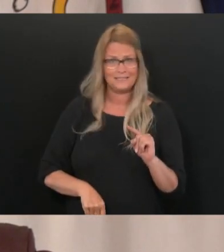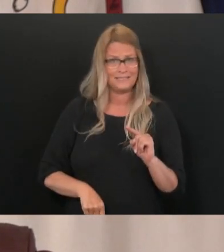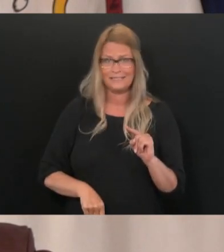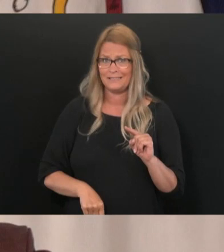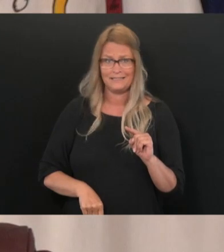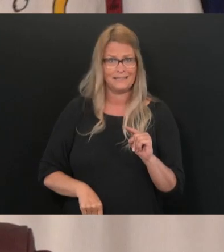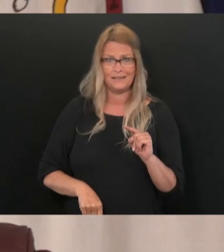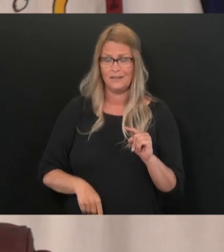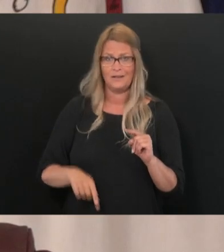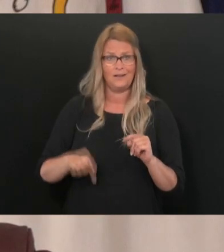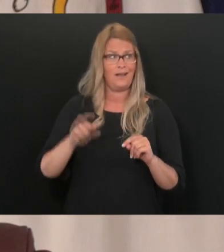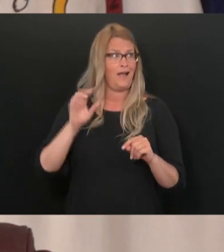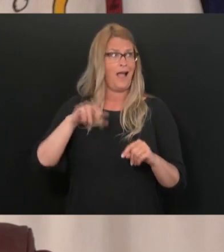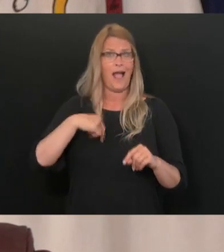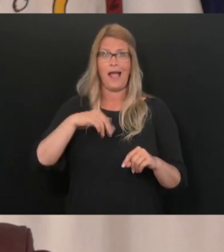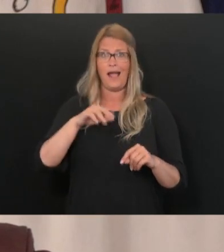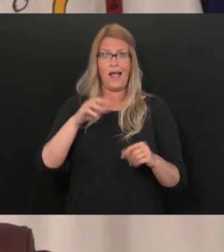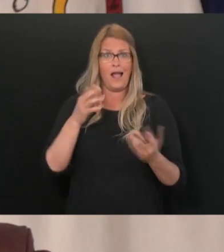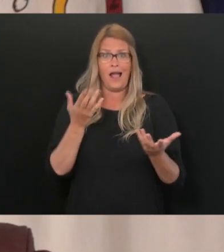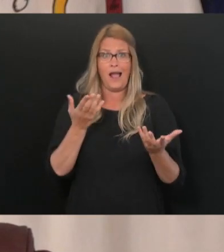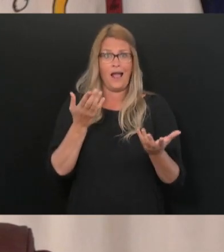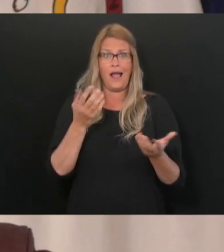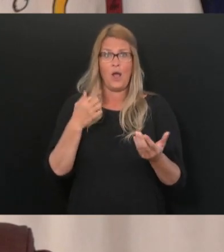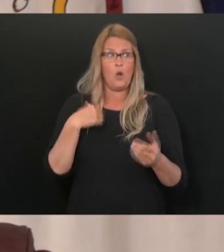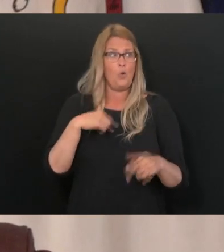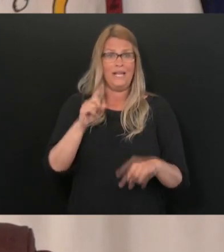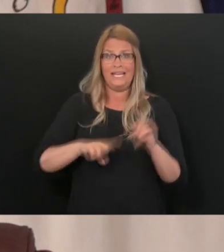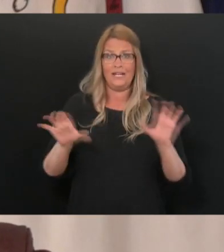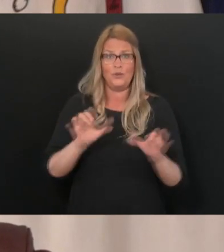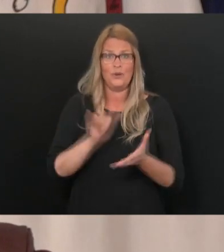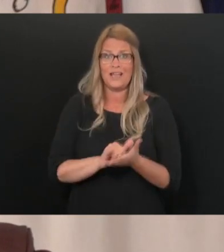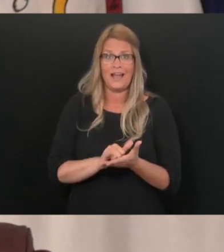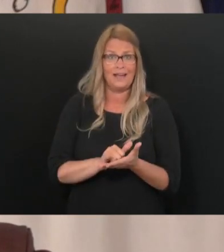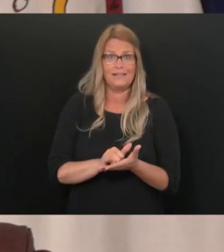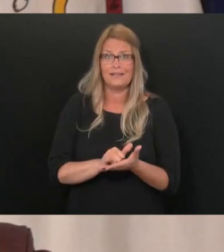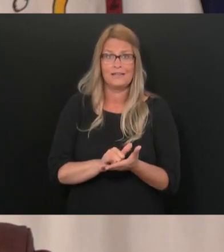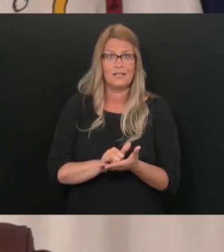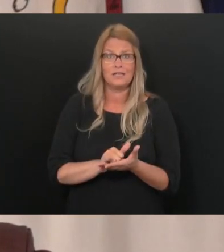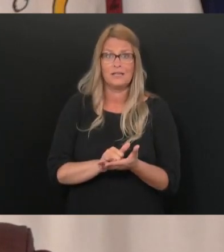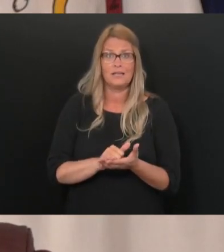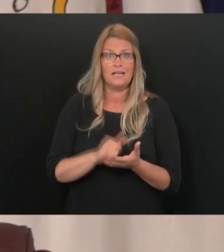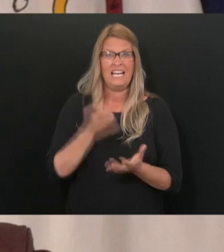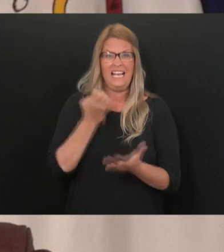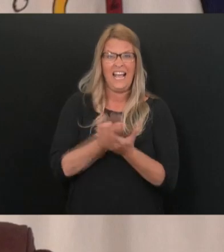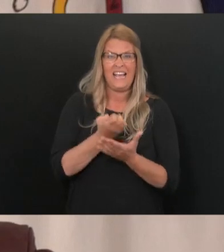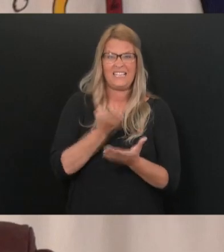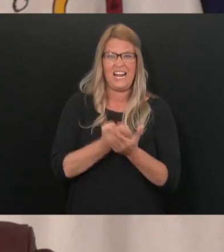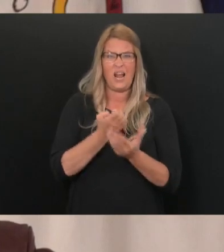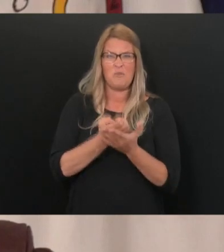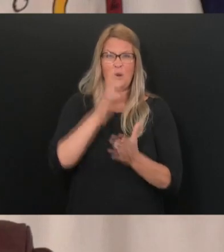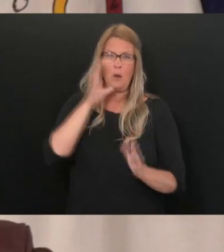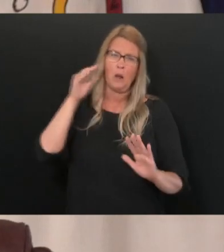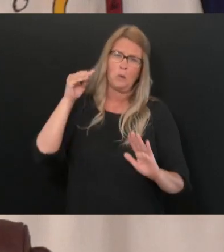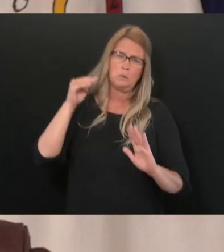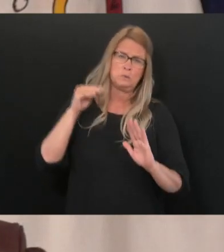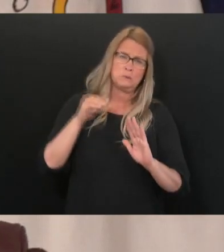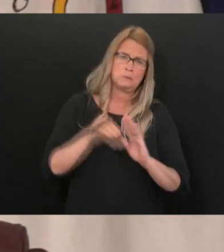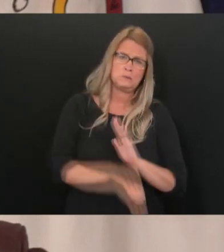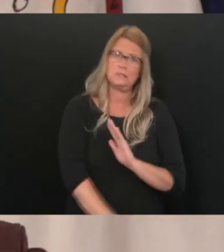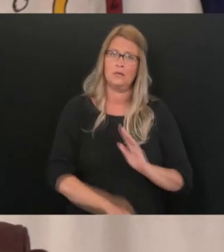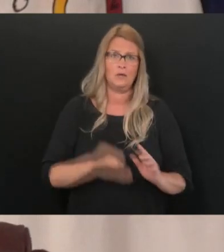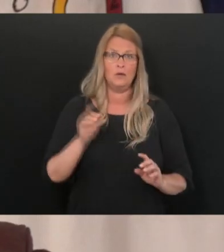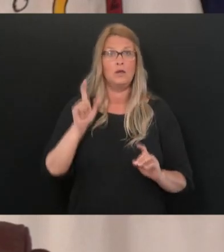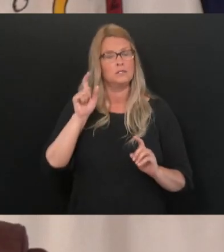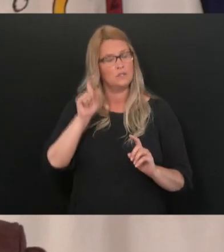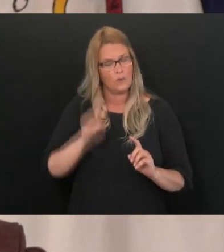can't do that as a nation. We'll slip into the awfulest times of all time. And so if we have to open